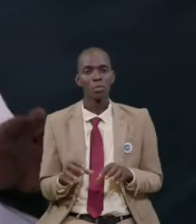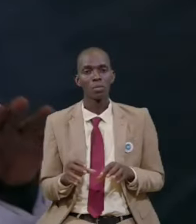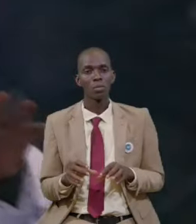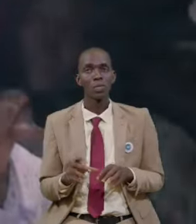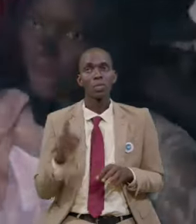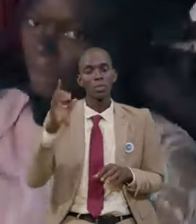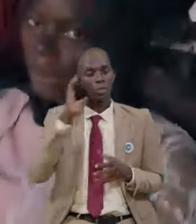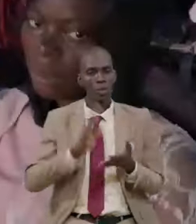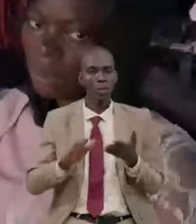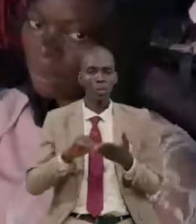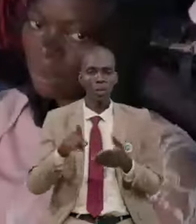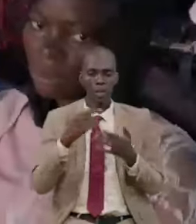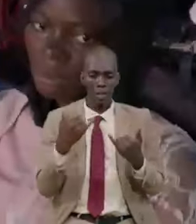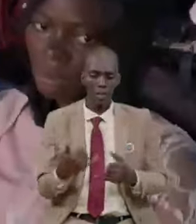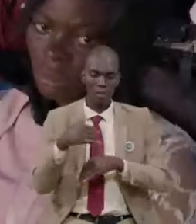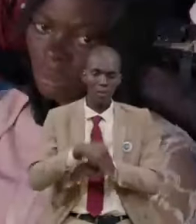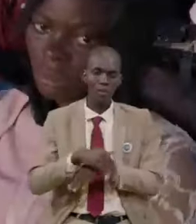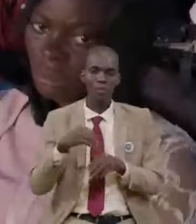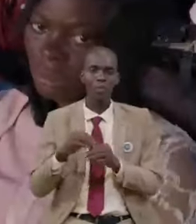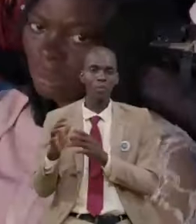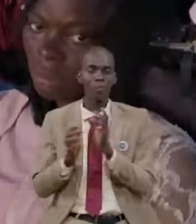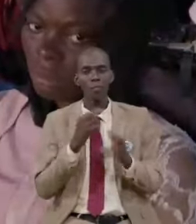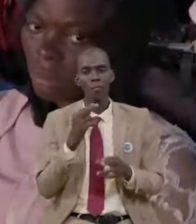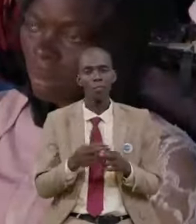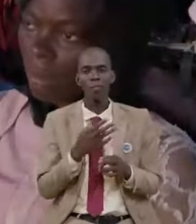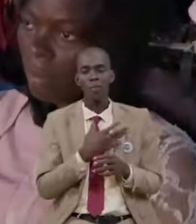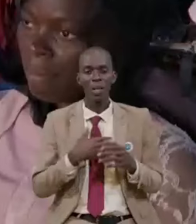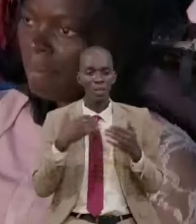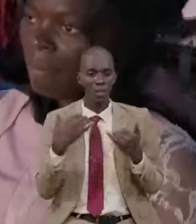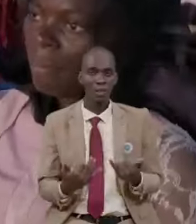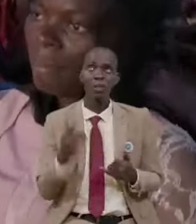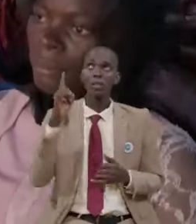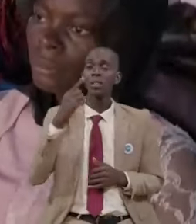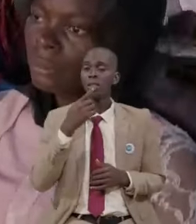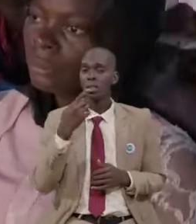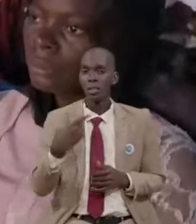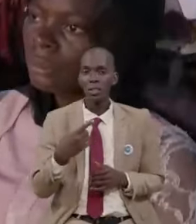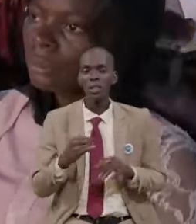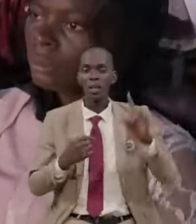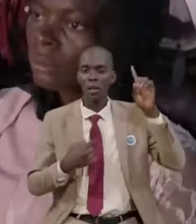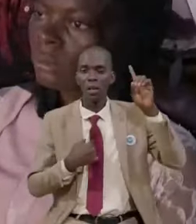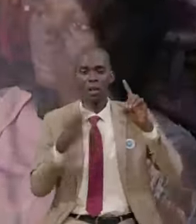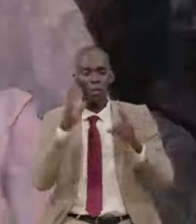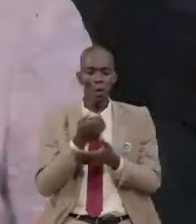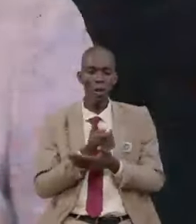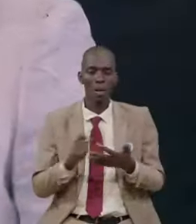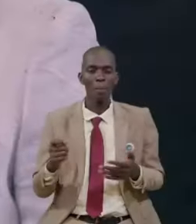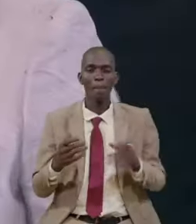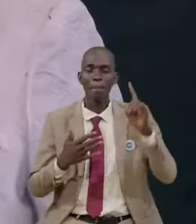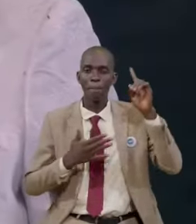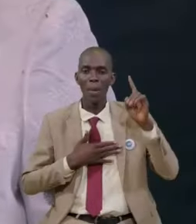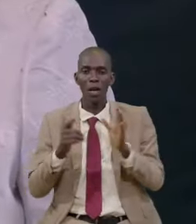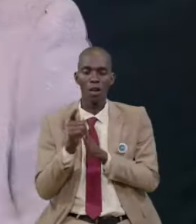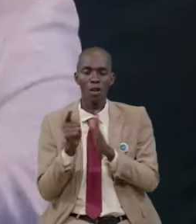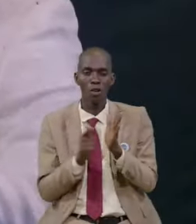tonight. And now he says, I will write my law in their heart. That I didn't know that